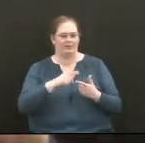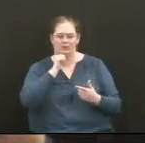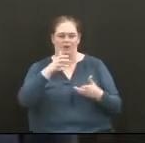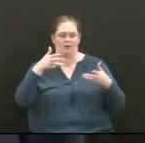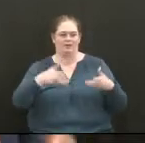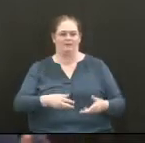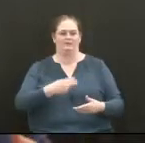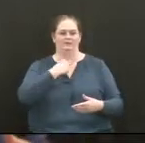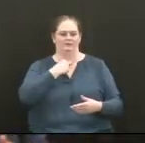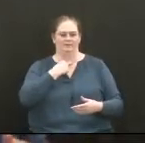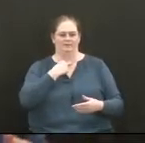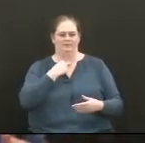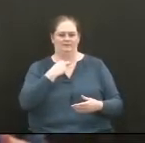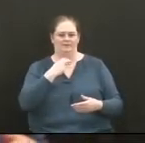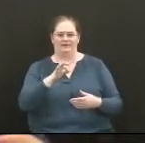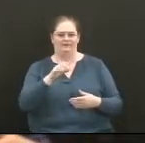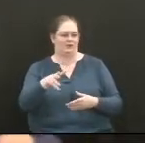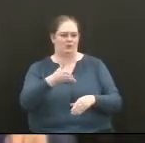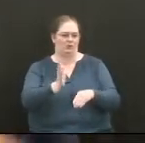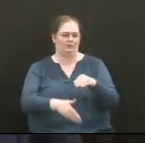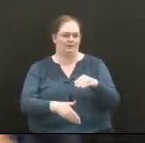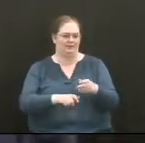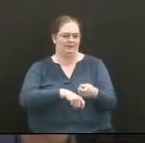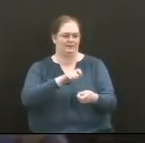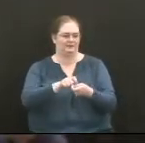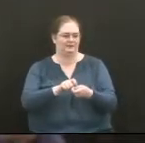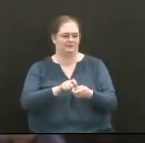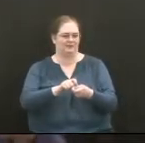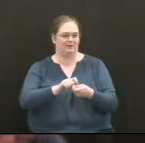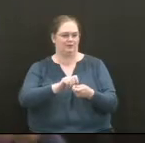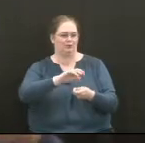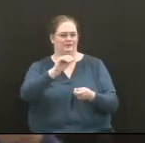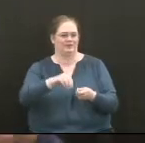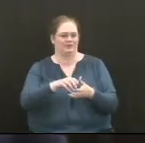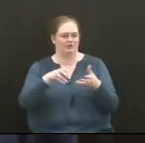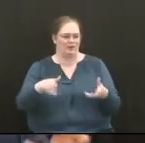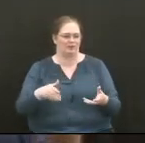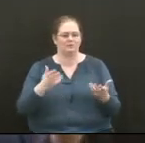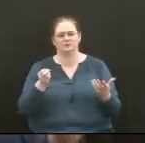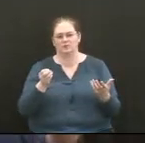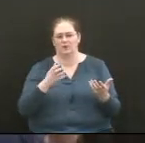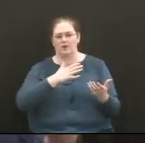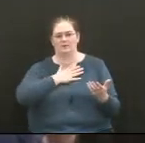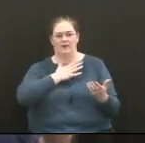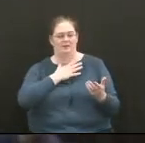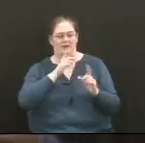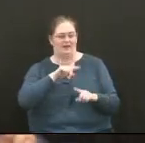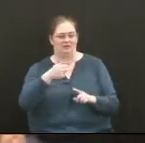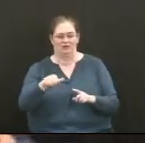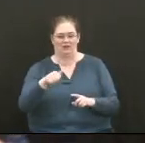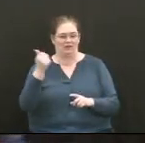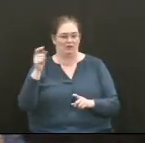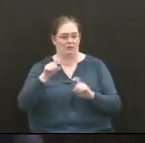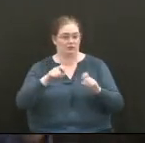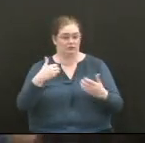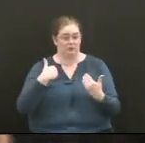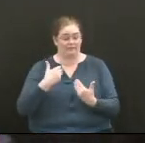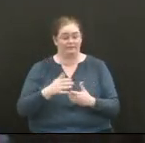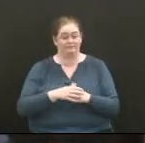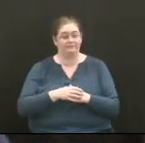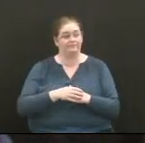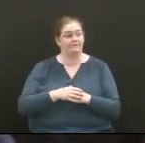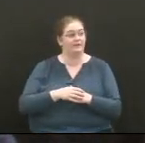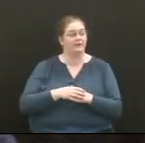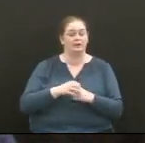left hanging out to dry if they don't complete a certain quota amount. So I'm happy to answer any other questions that you might have. But